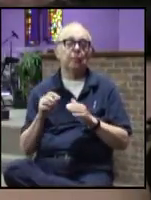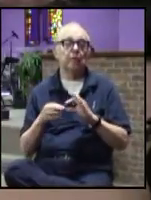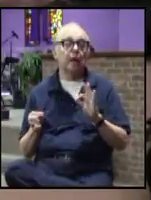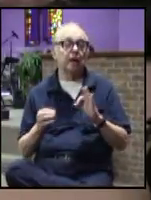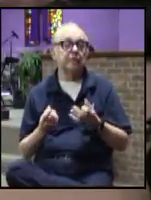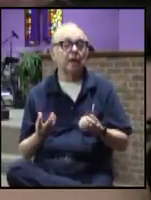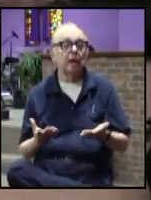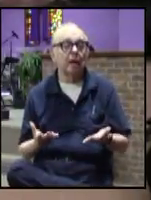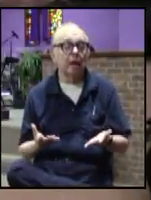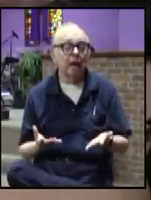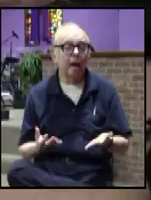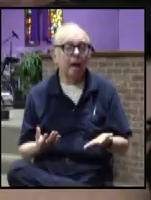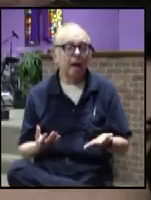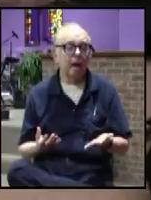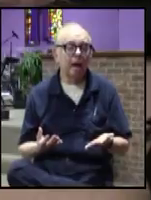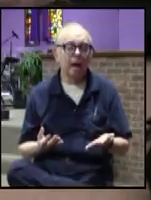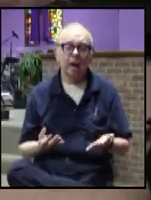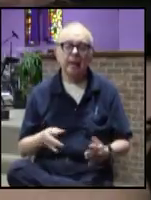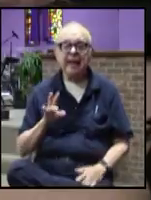lines?